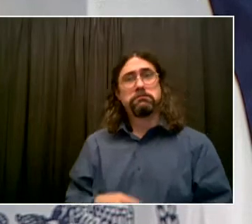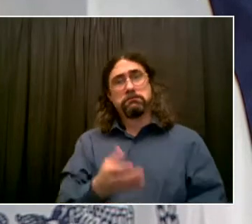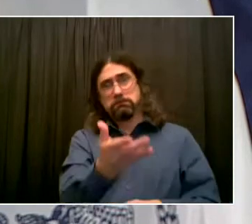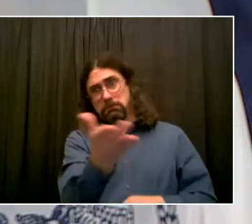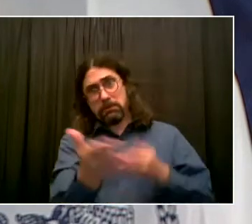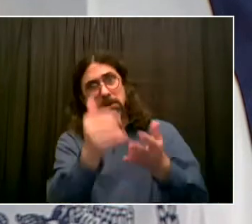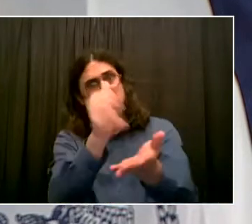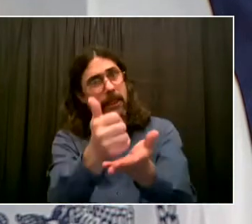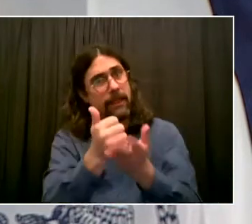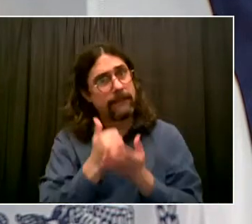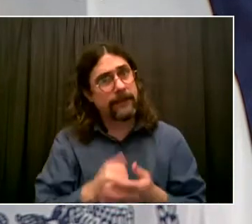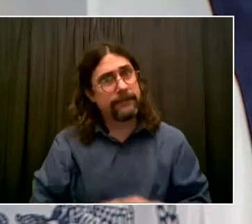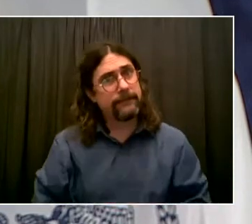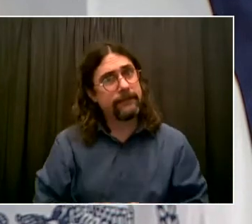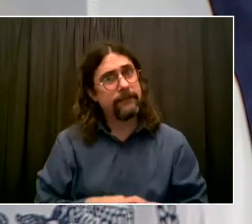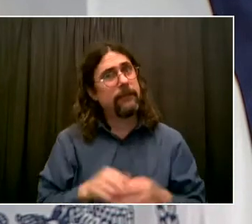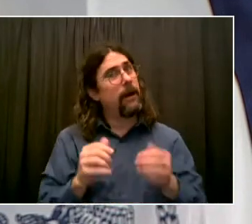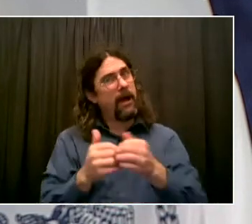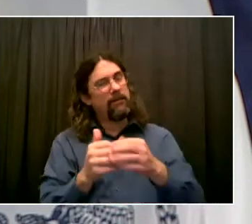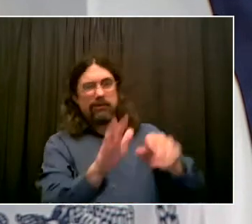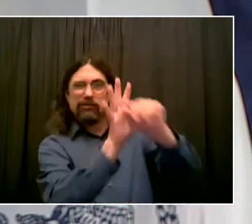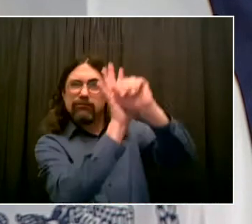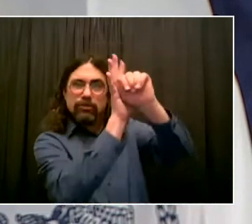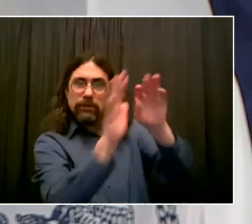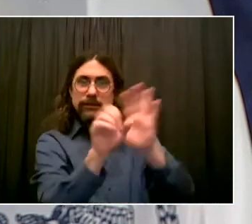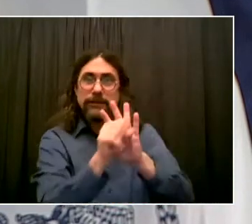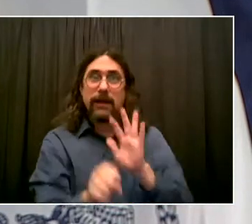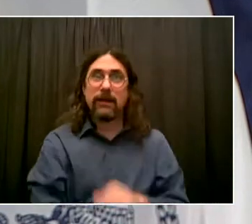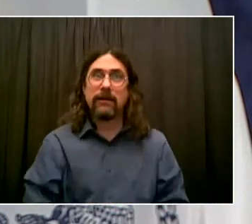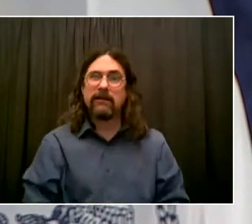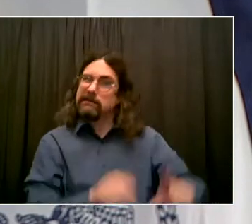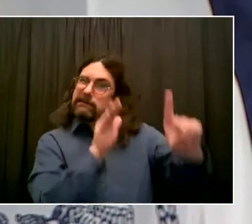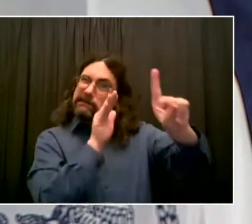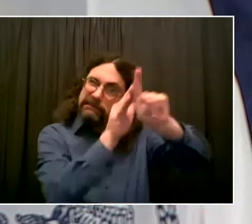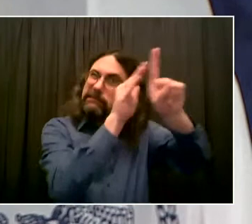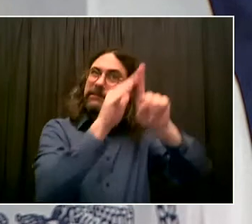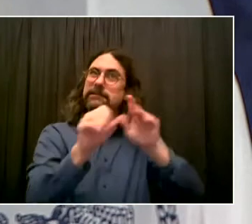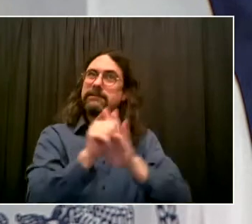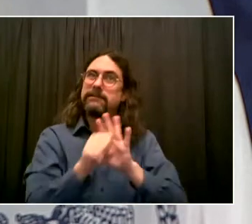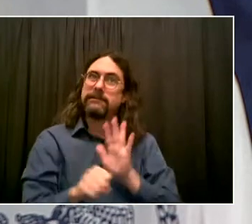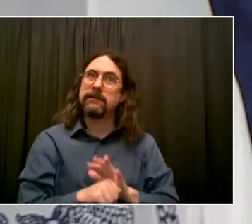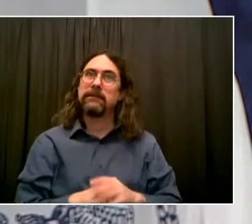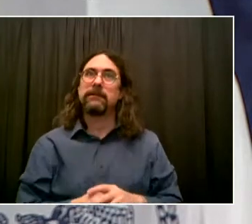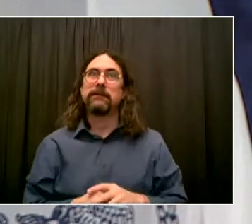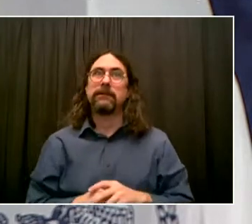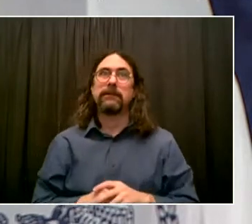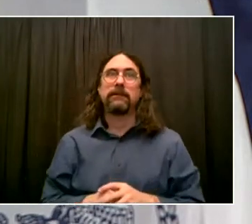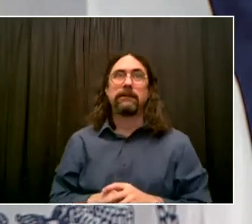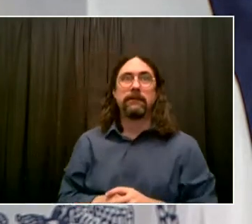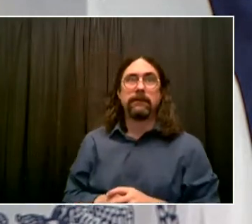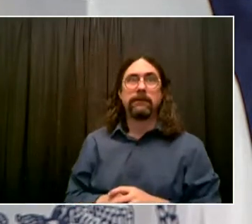new administration, to recognize the importance of this approach and support it so we can save lives.